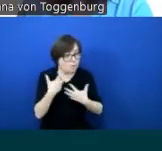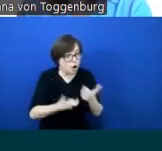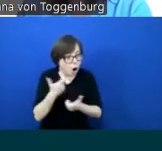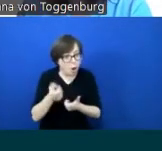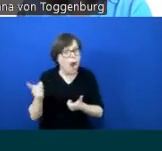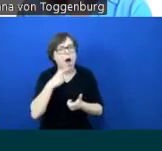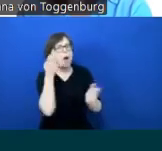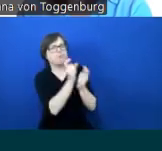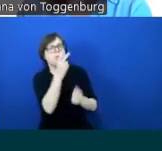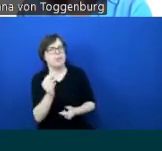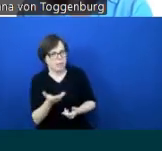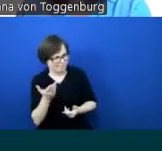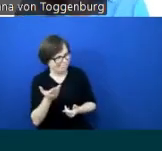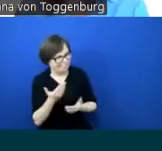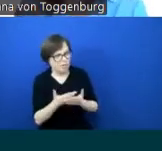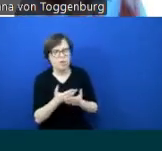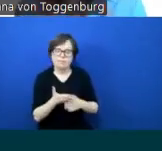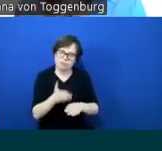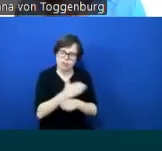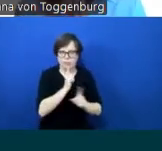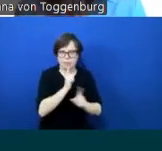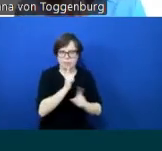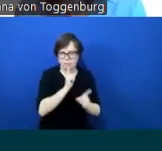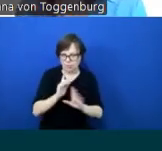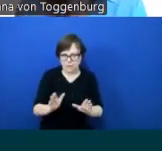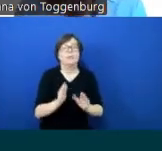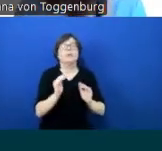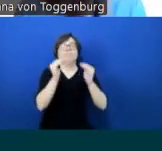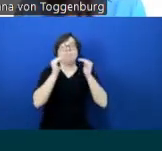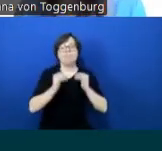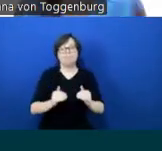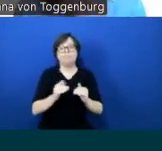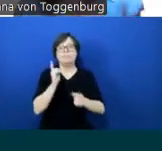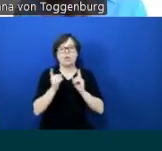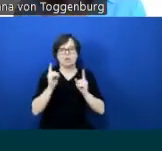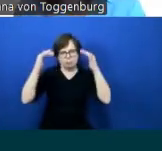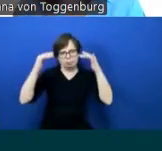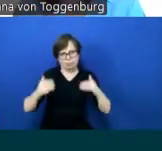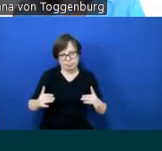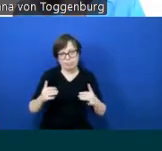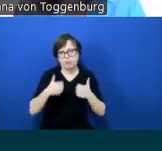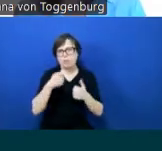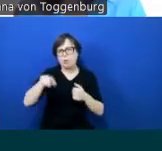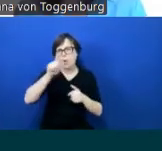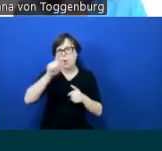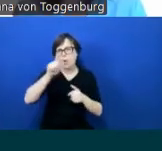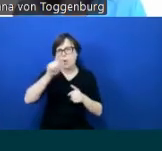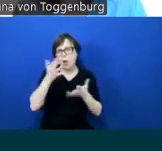A quick overview to help you understand how do we look at